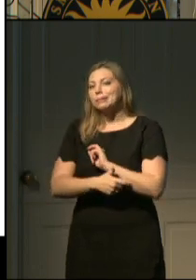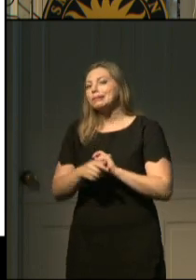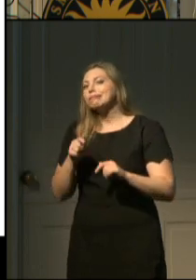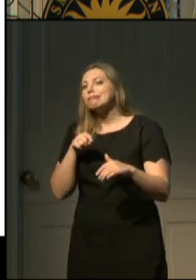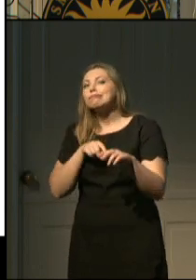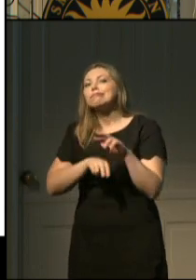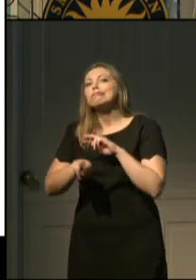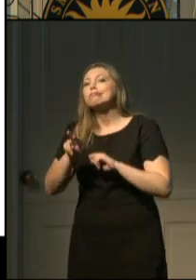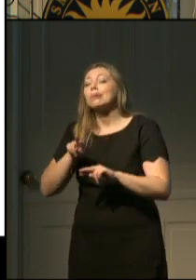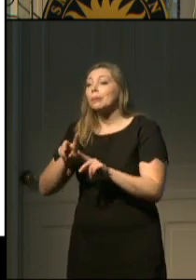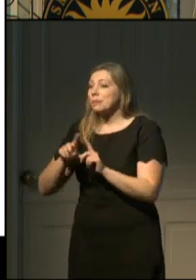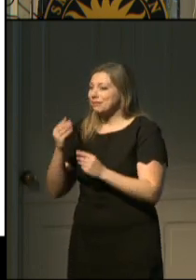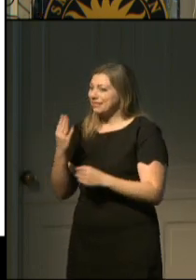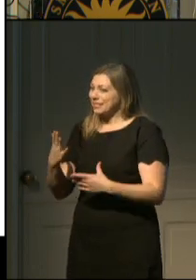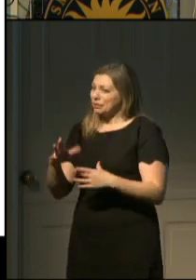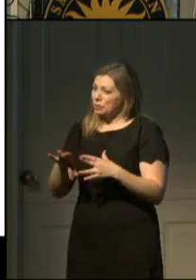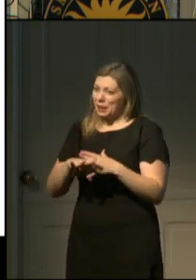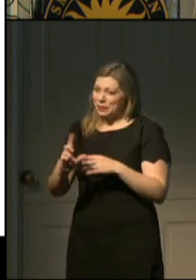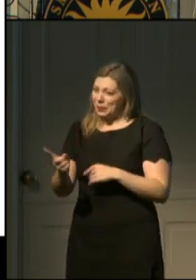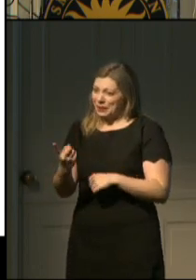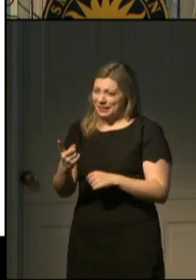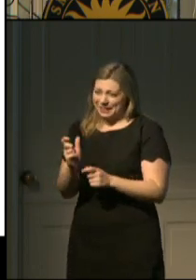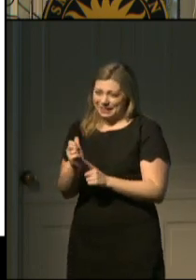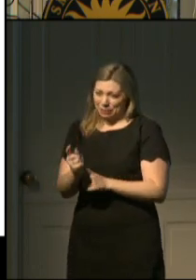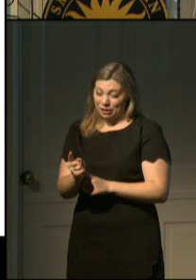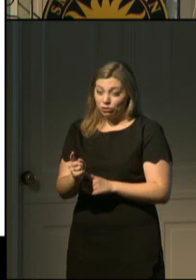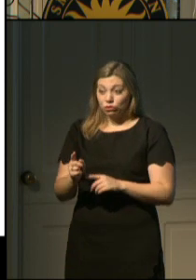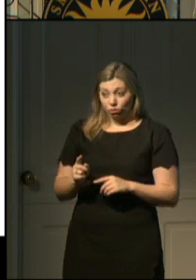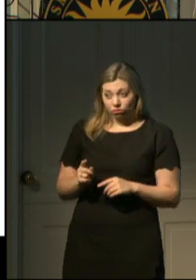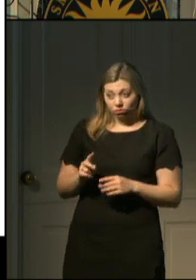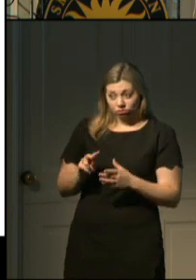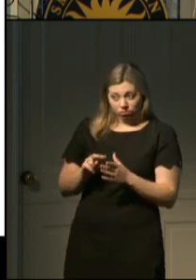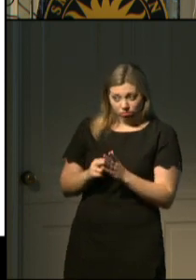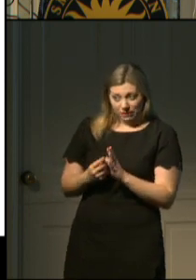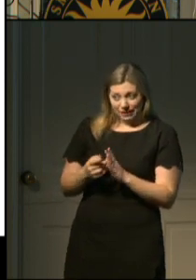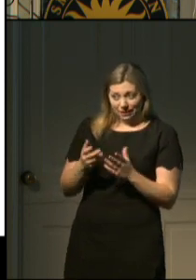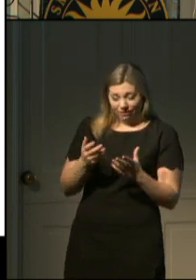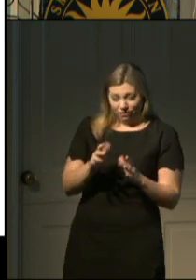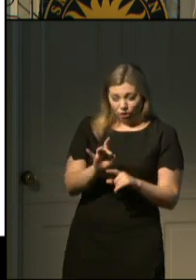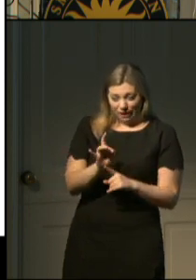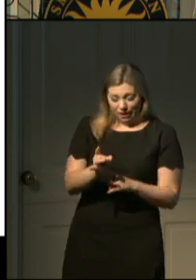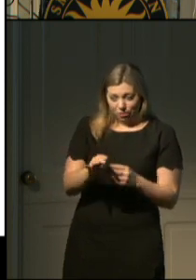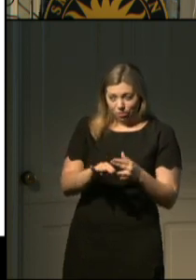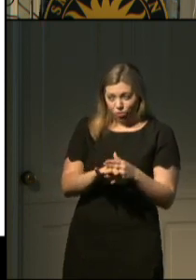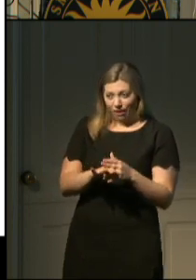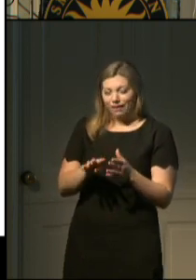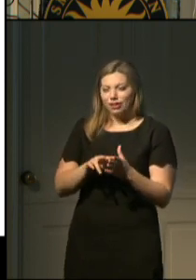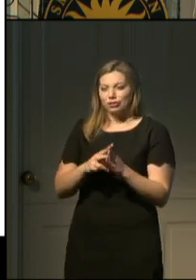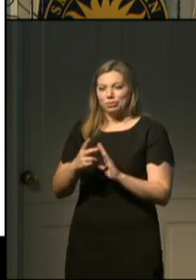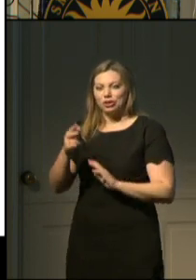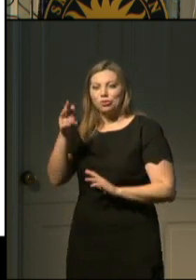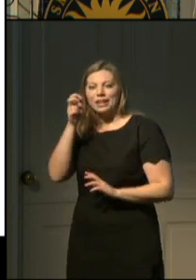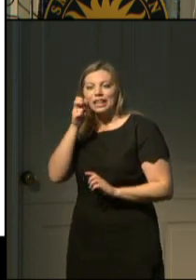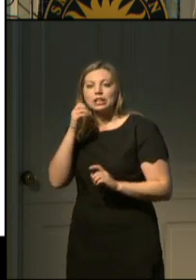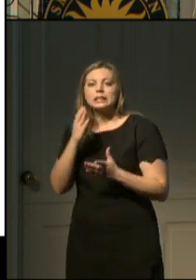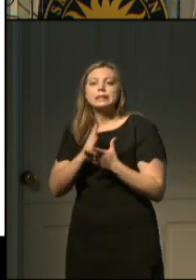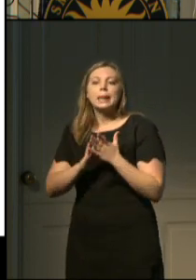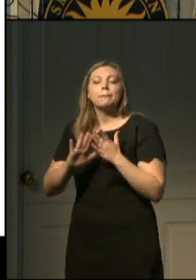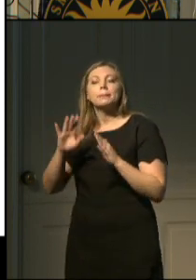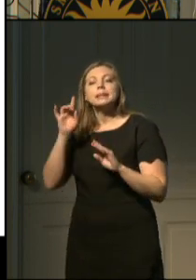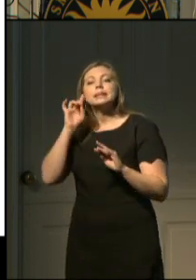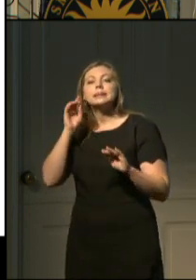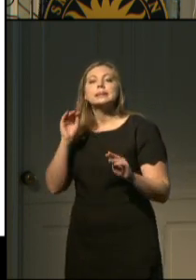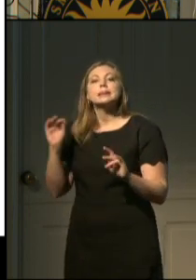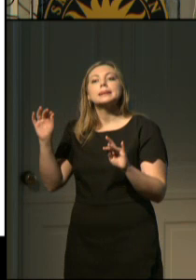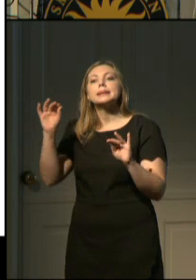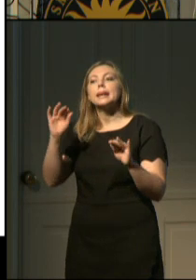but the breaks are only 10 minutes. So at 8 minutes in, you will hear over a boombox, I believe, some chimes. When